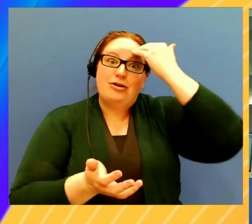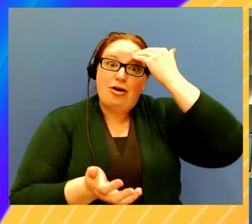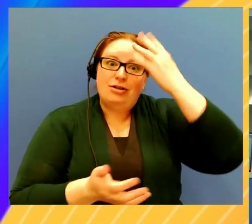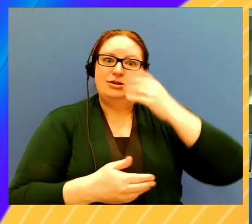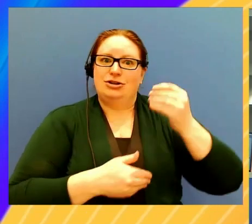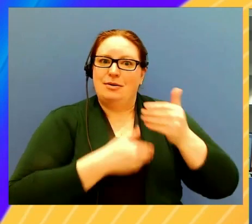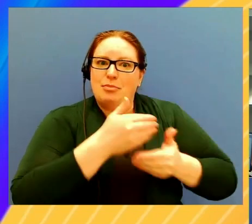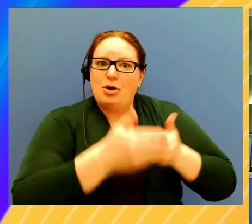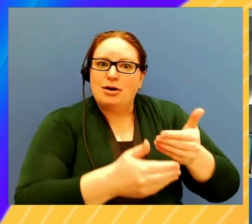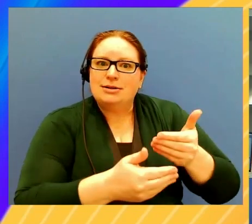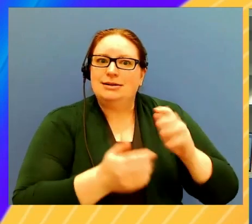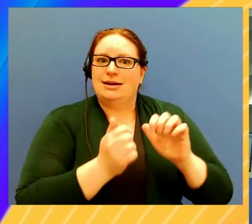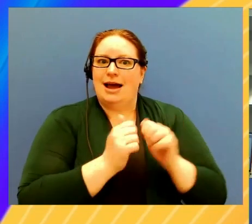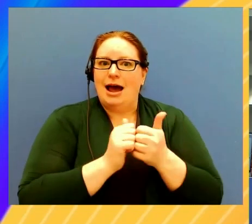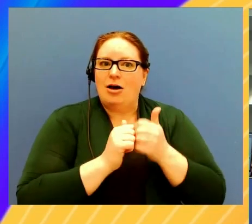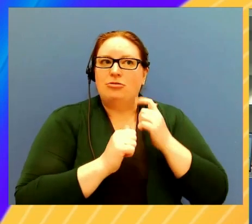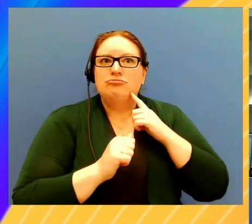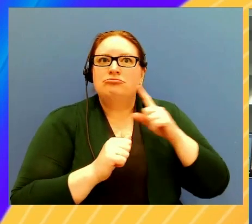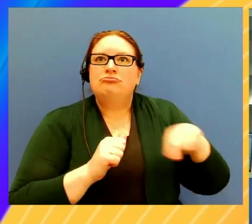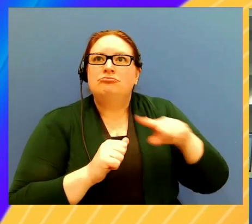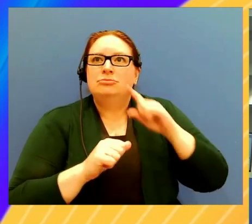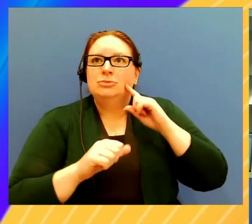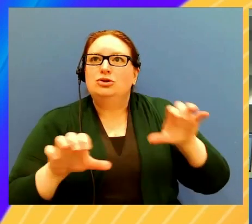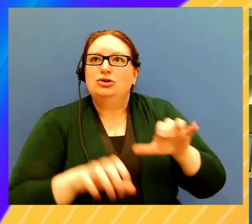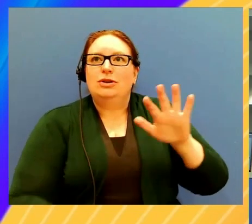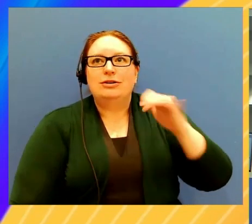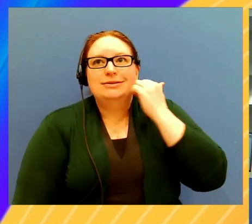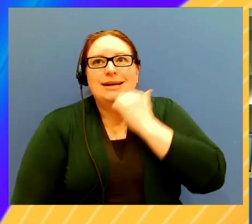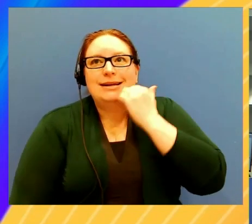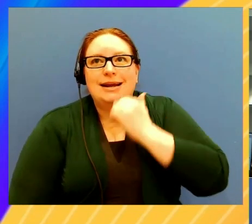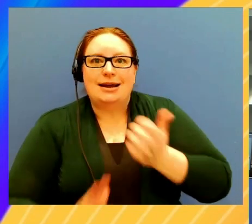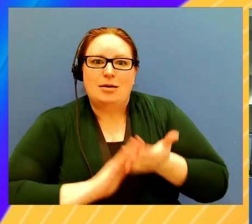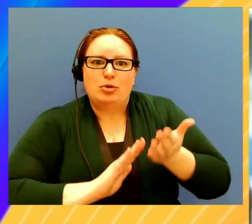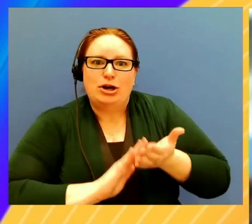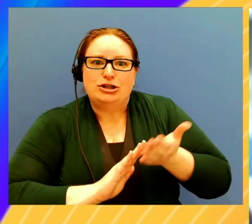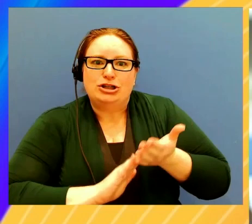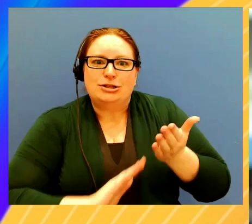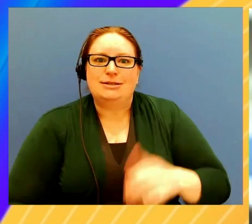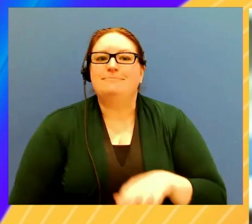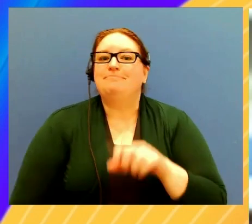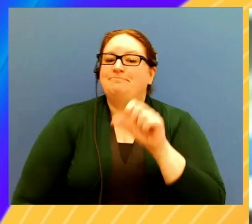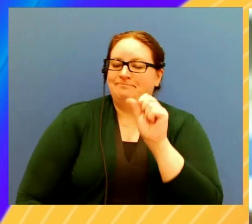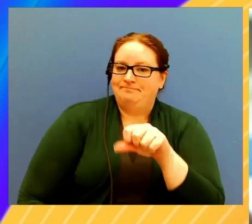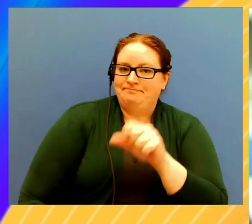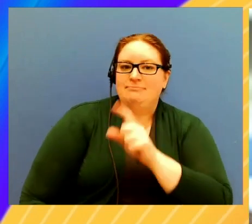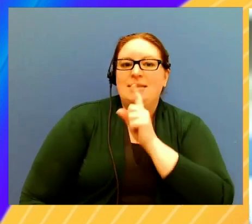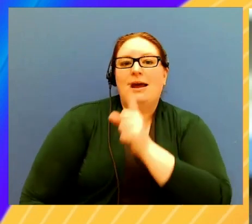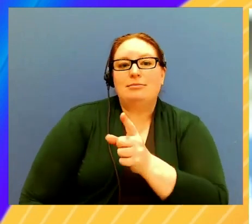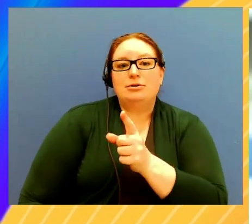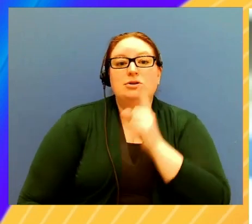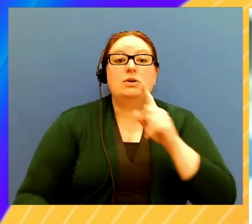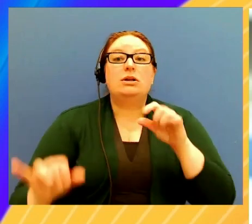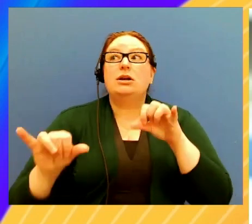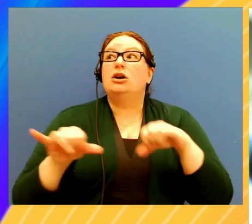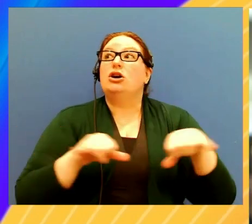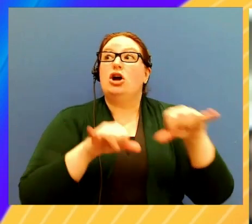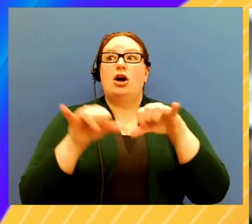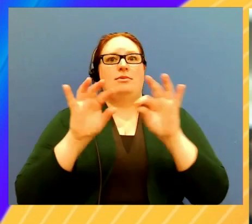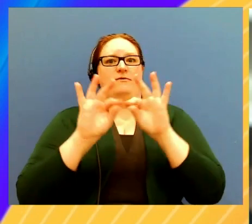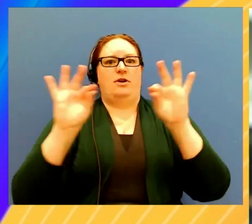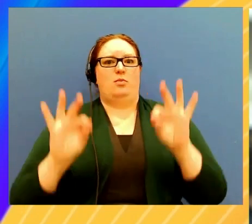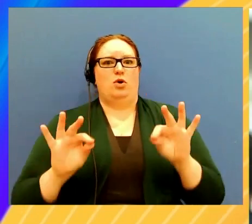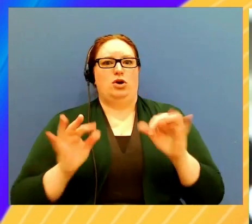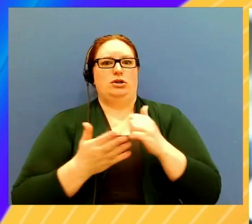how they're going to do their day-to-day operations. Yep, absolutely. So if you look at some of the common frameworks that are used to help prepare